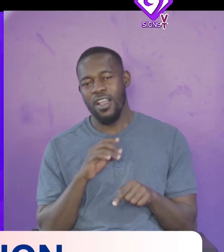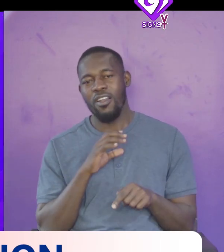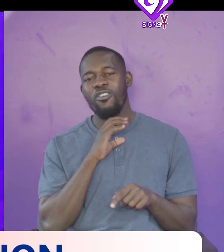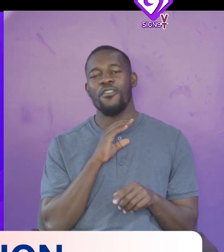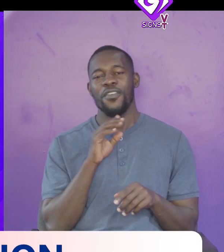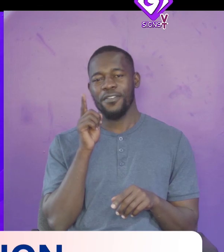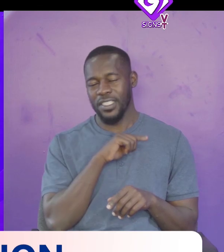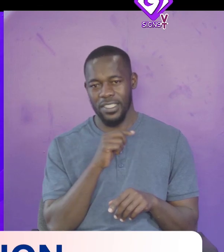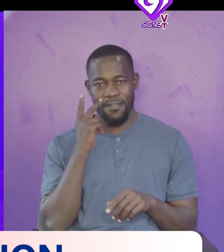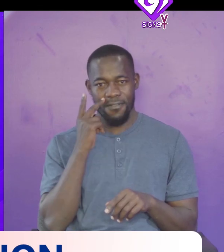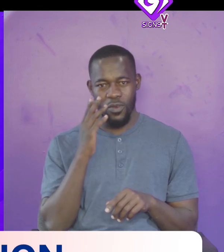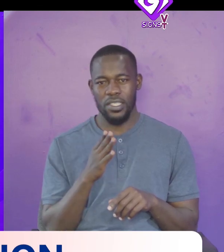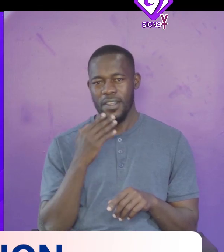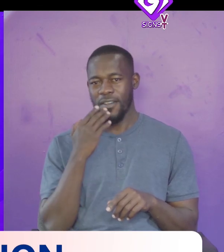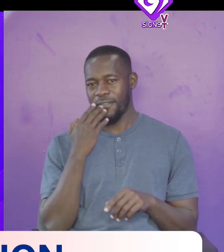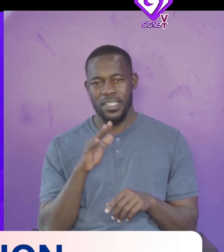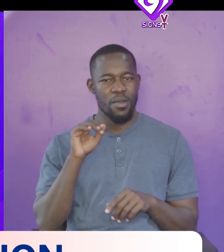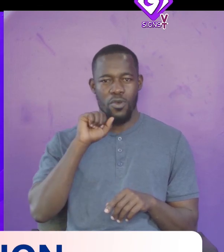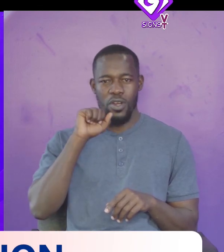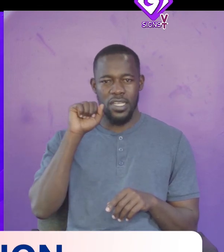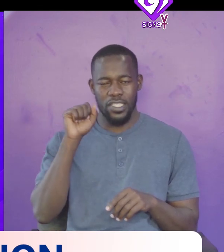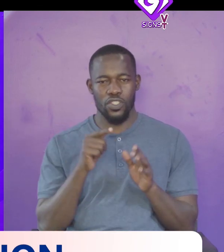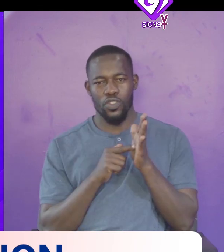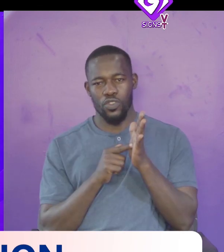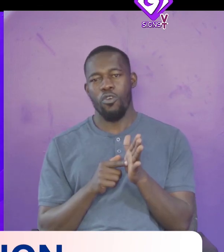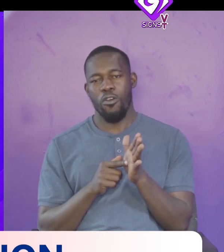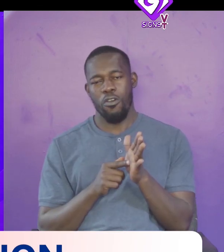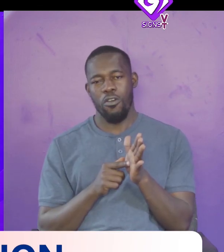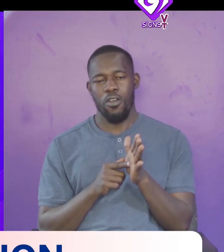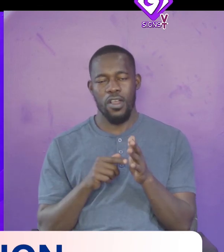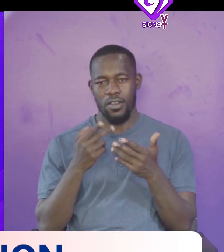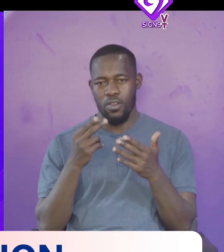So viewers, that's all our time for today.